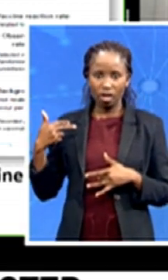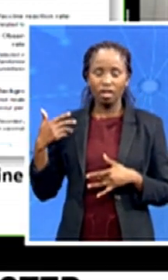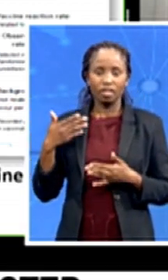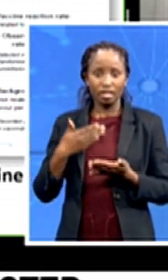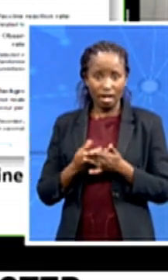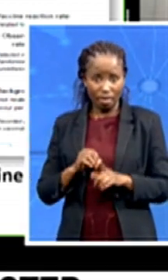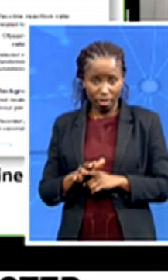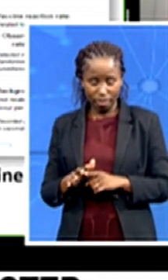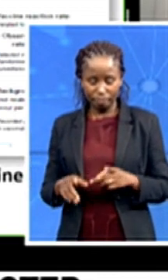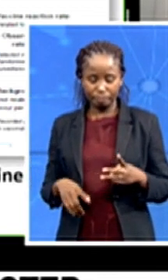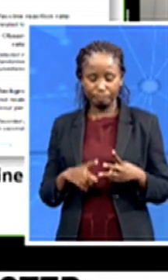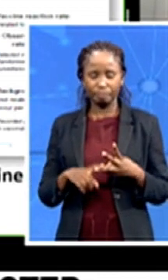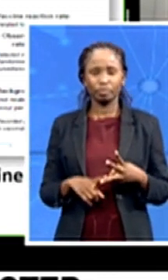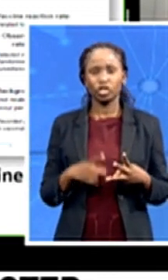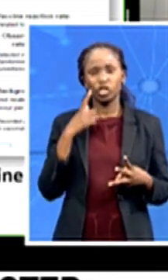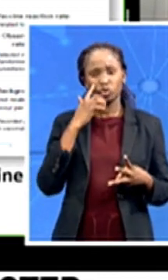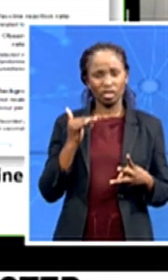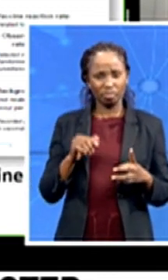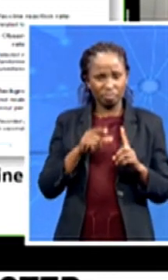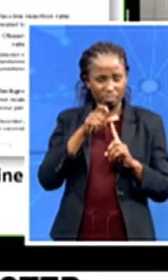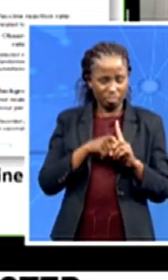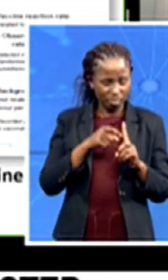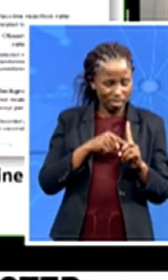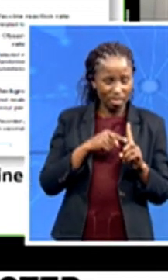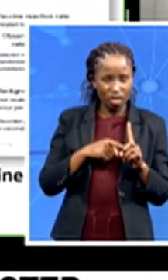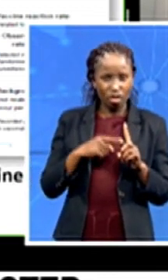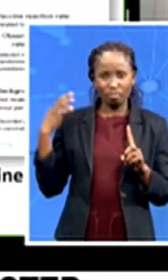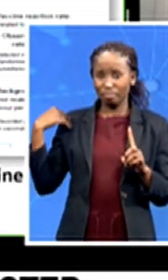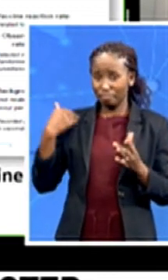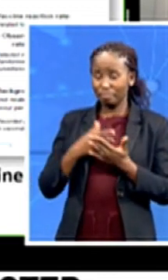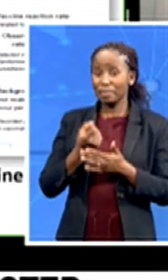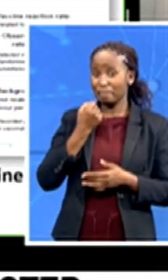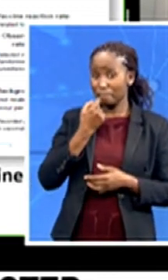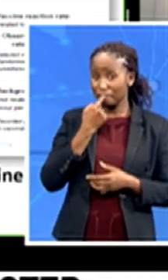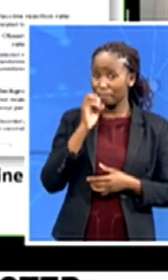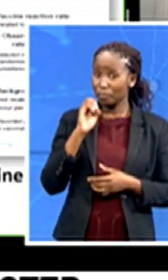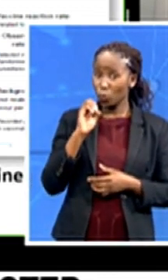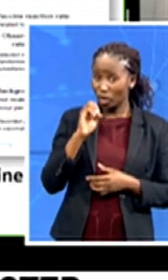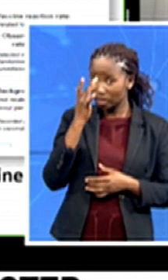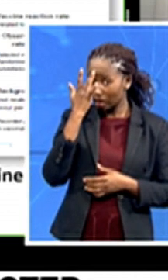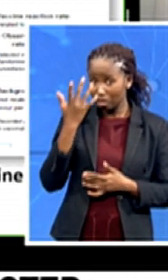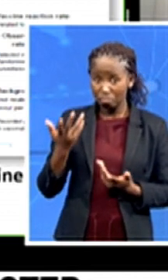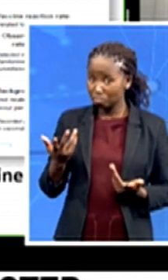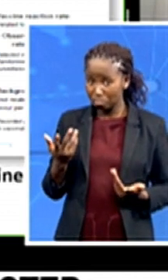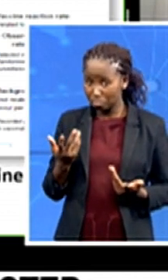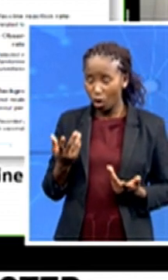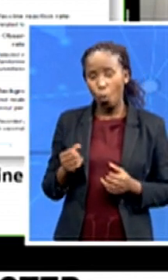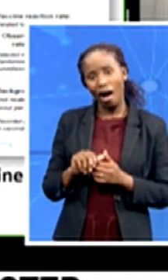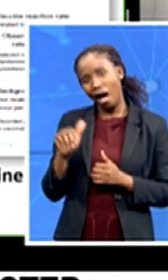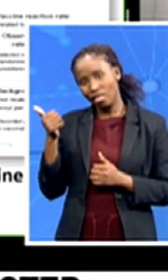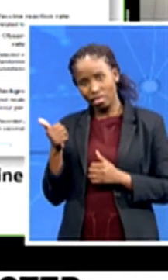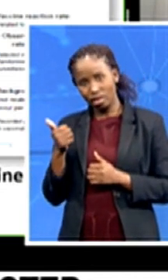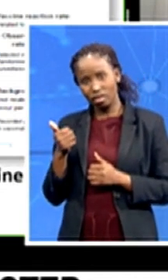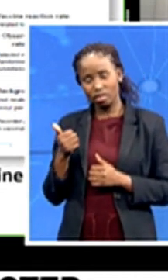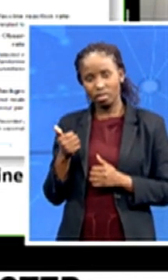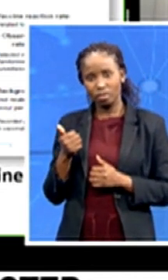have resulted in this event? Because medications also result in adverse reactions, like you've heard from